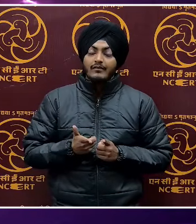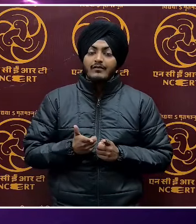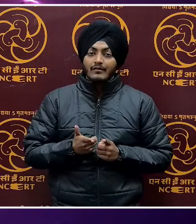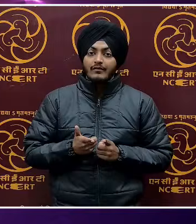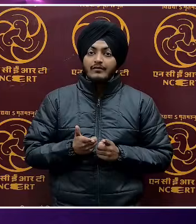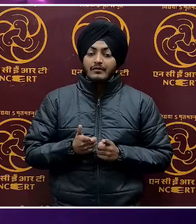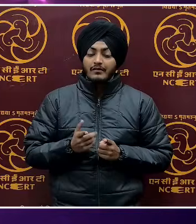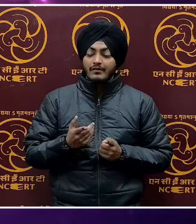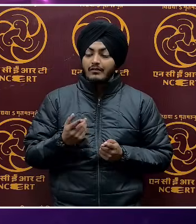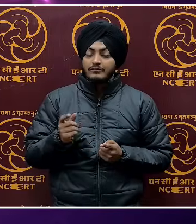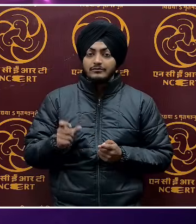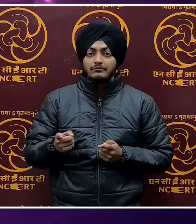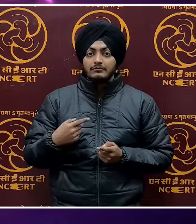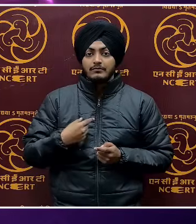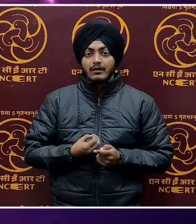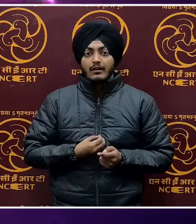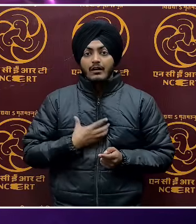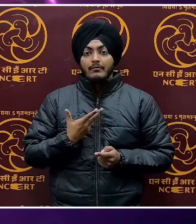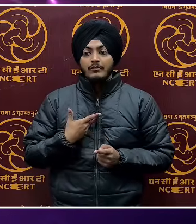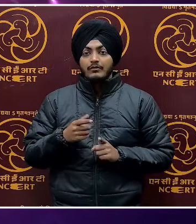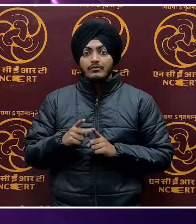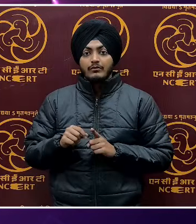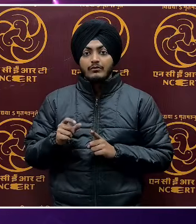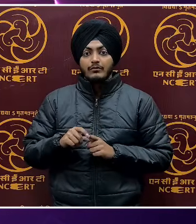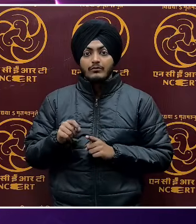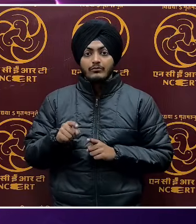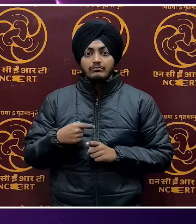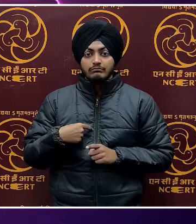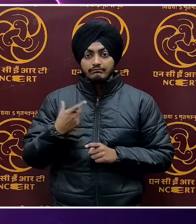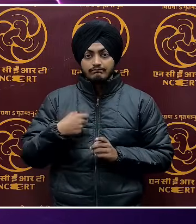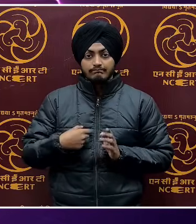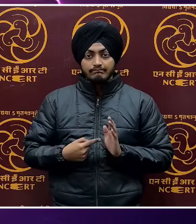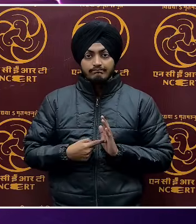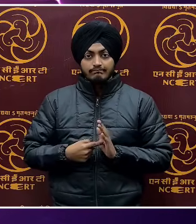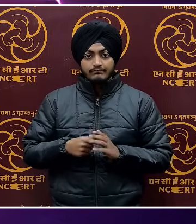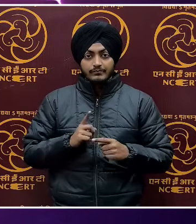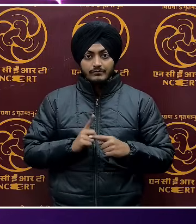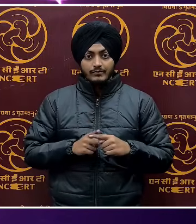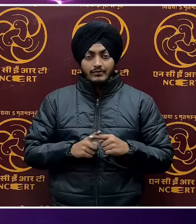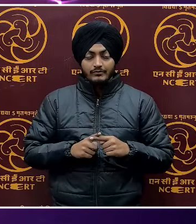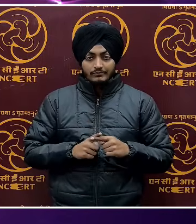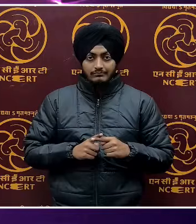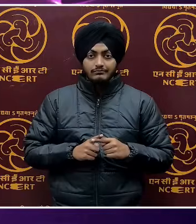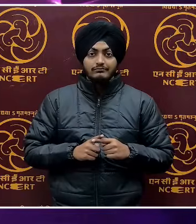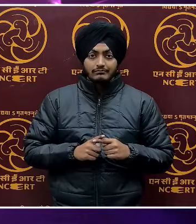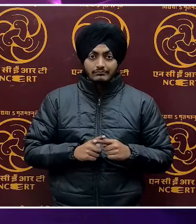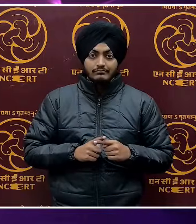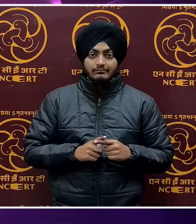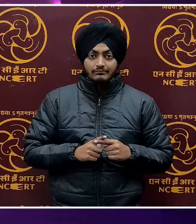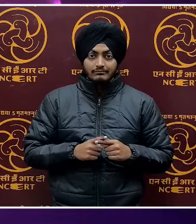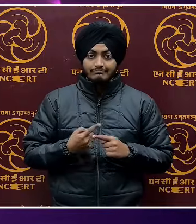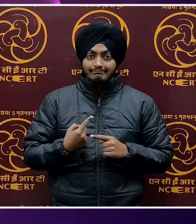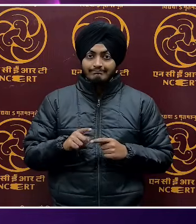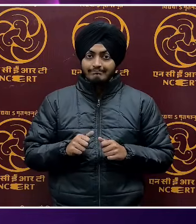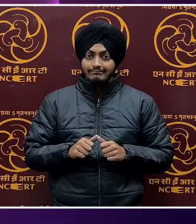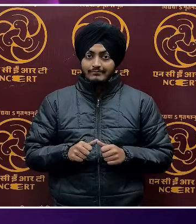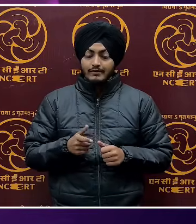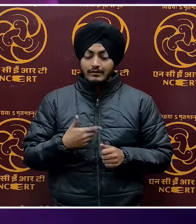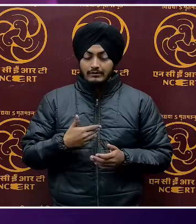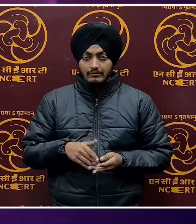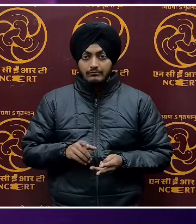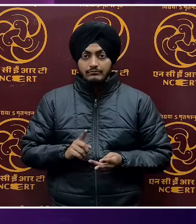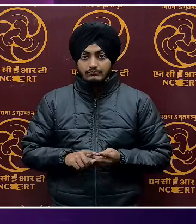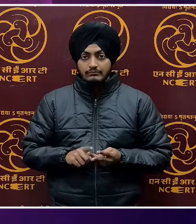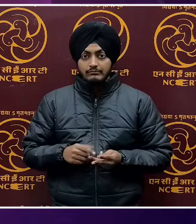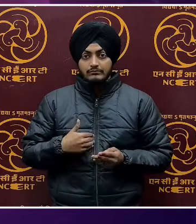someone is getting happy. You're doing certain gesture and they are getting happy. So this was very correct answer. Now we'll move on to